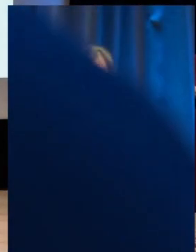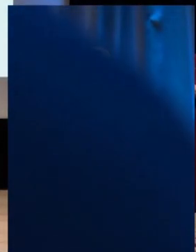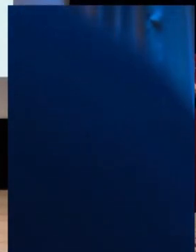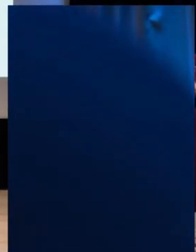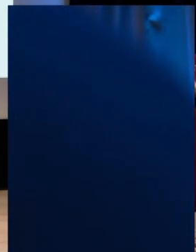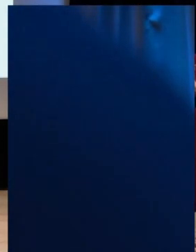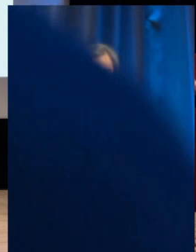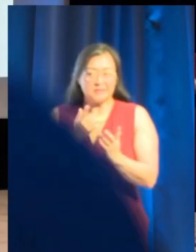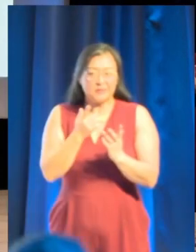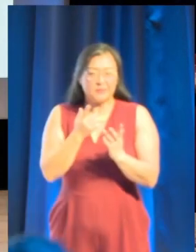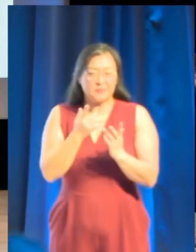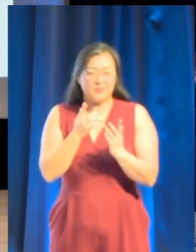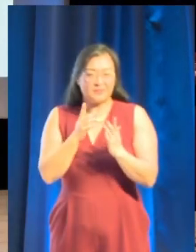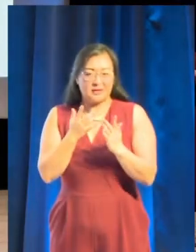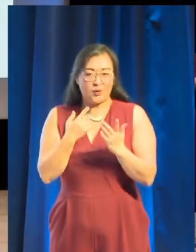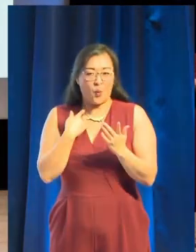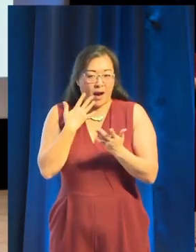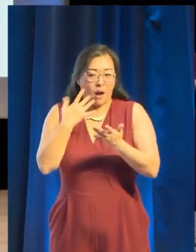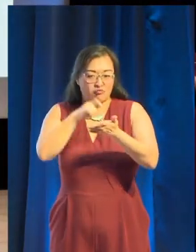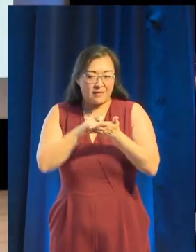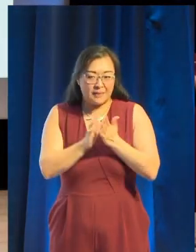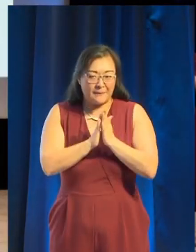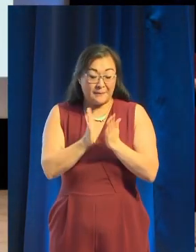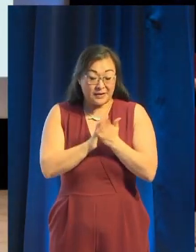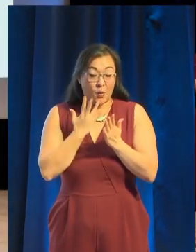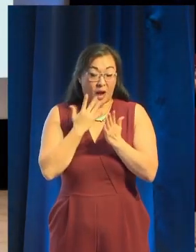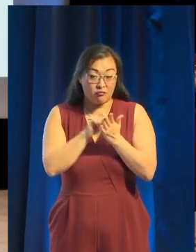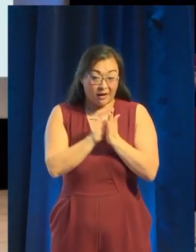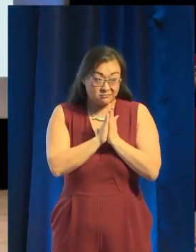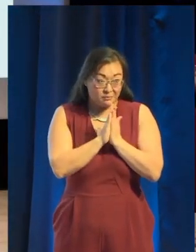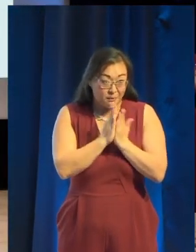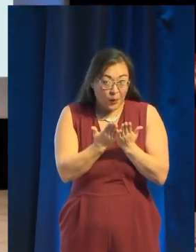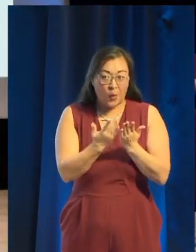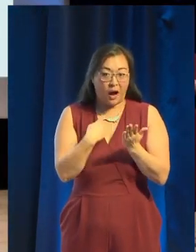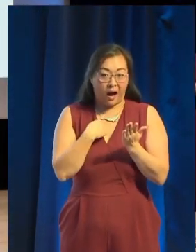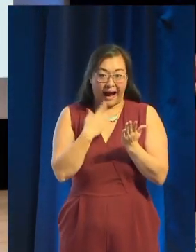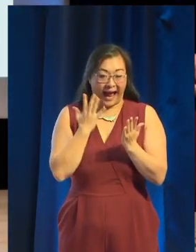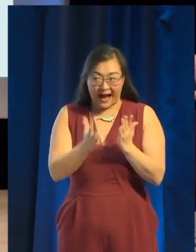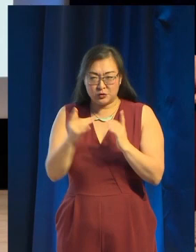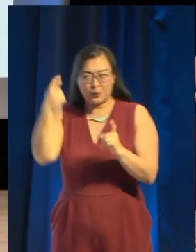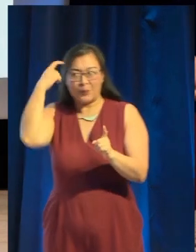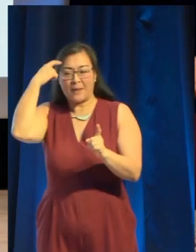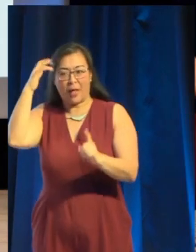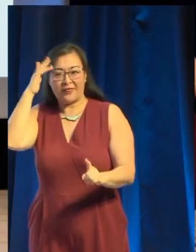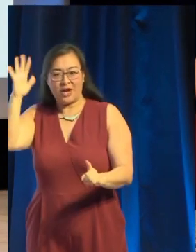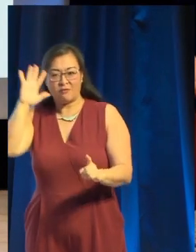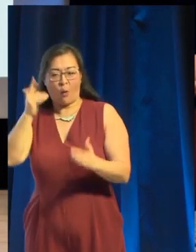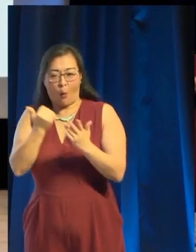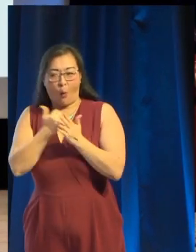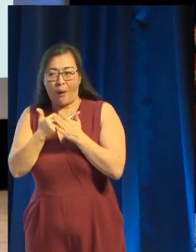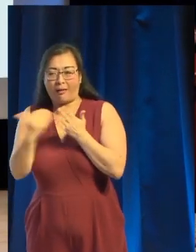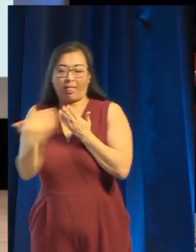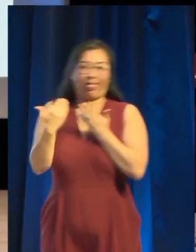I'm writing books or novels or video games. And I'm using